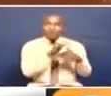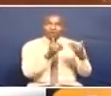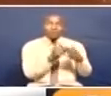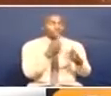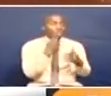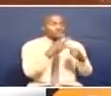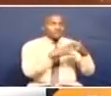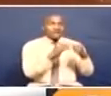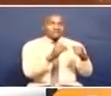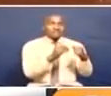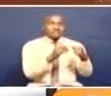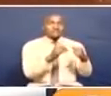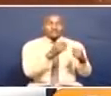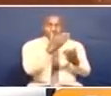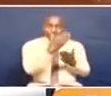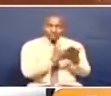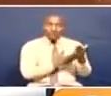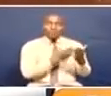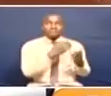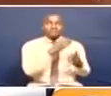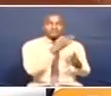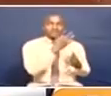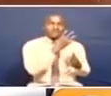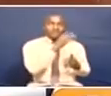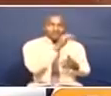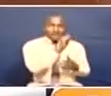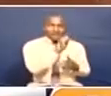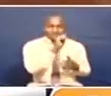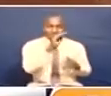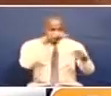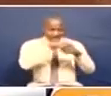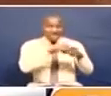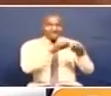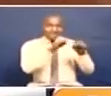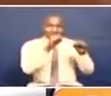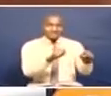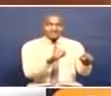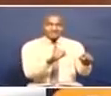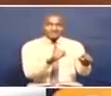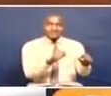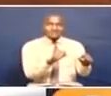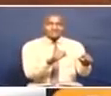constituencies, Form 34A in the system. Mm-hmm.